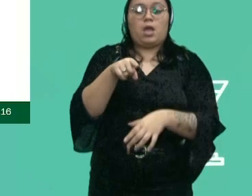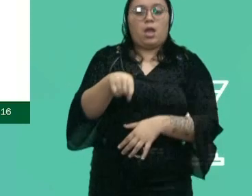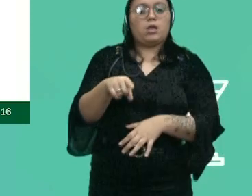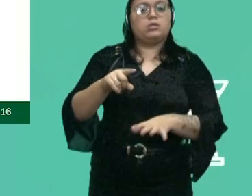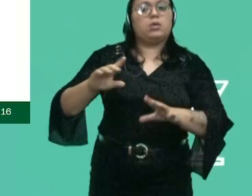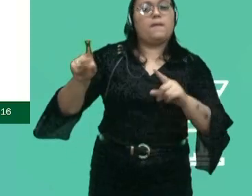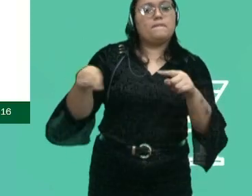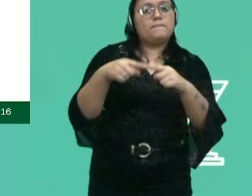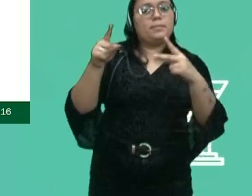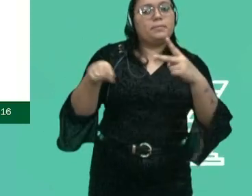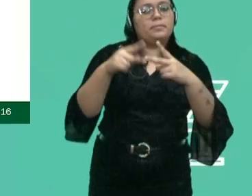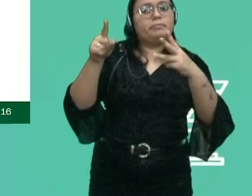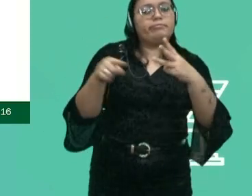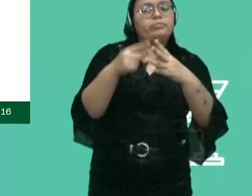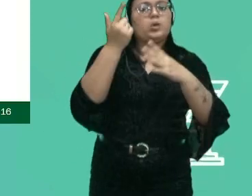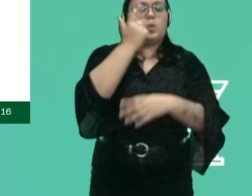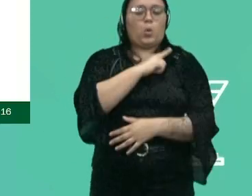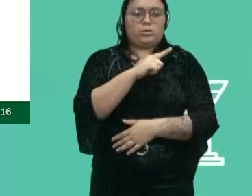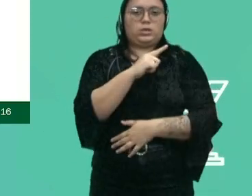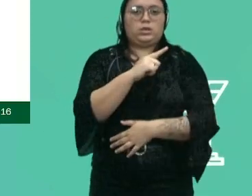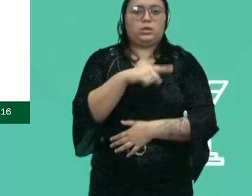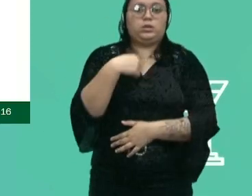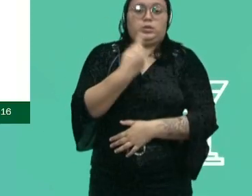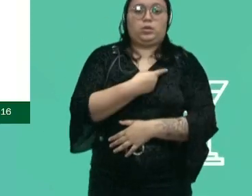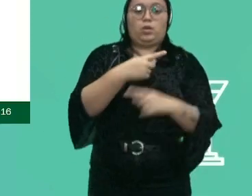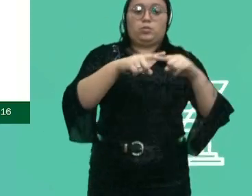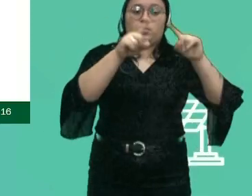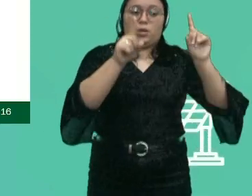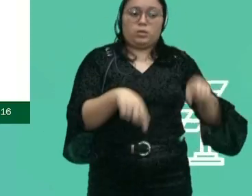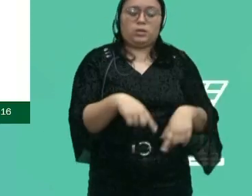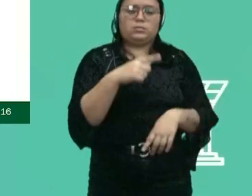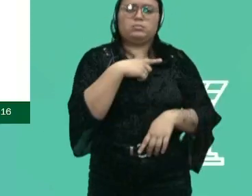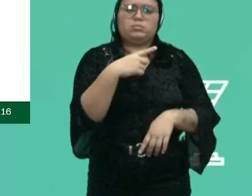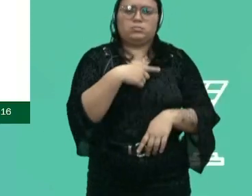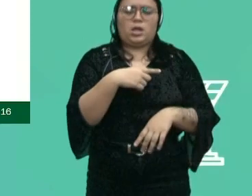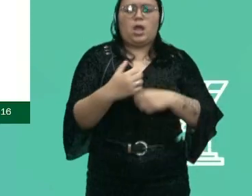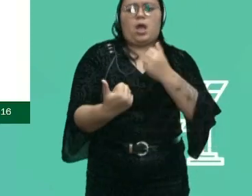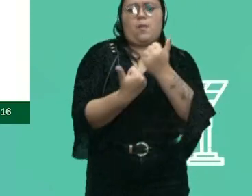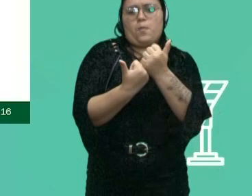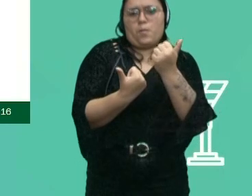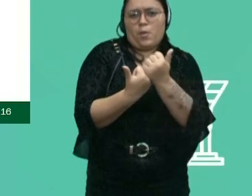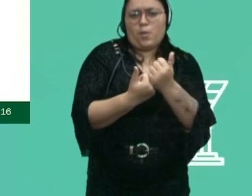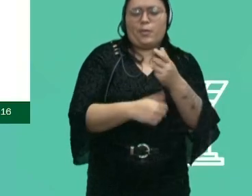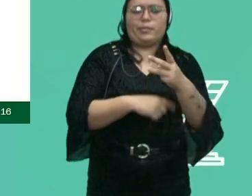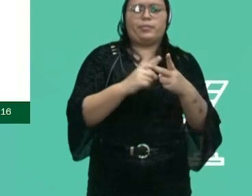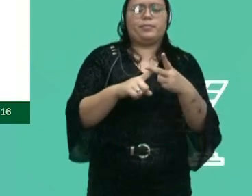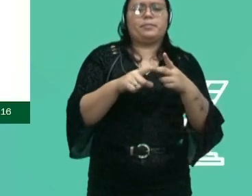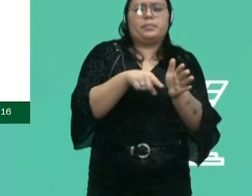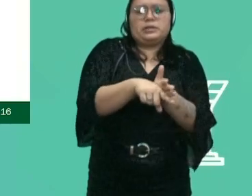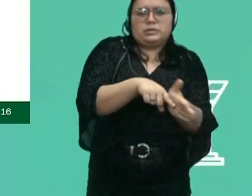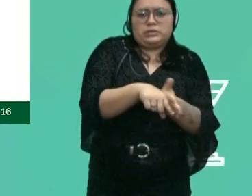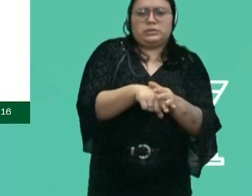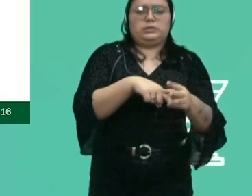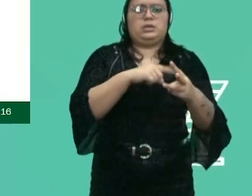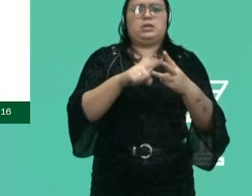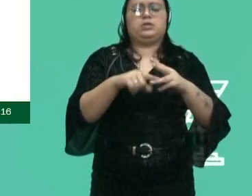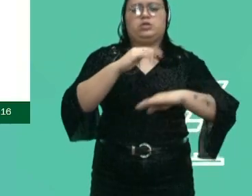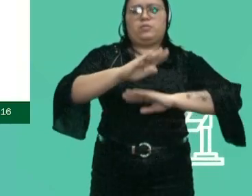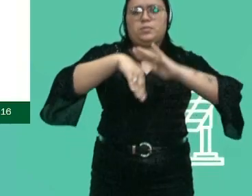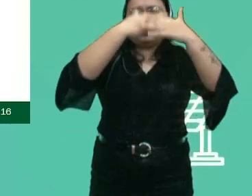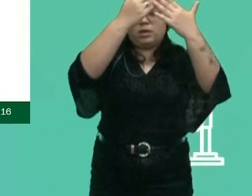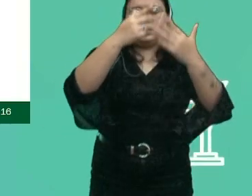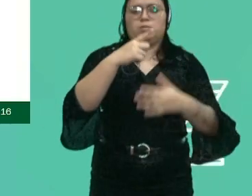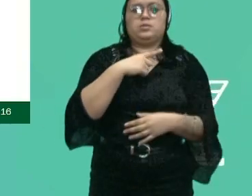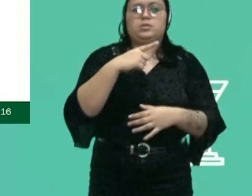So our program includes extensive collaborations across RD&D, and so we have a number of consortia, our